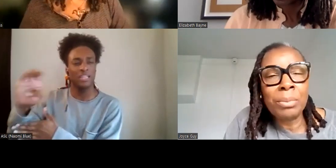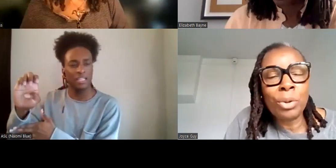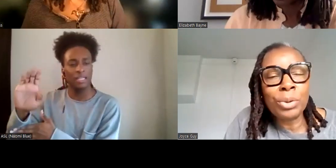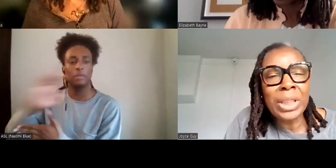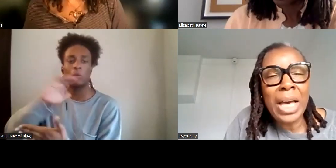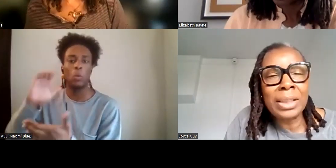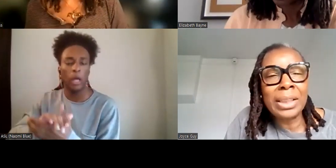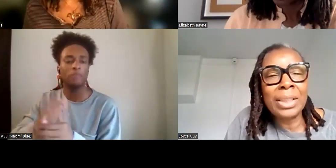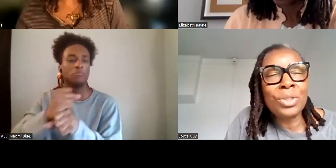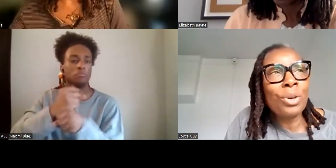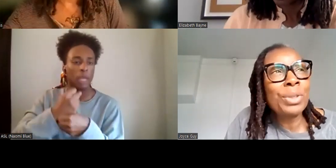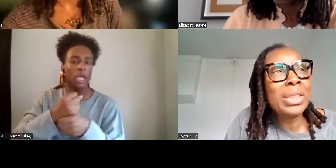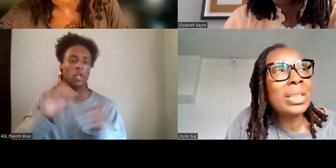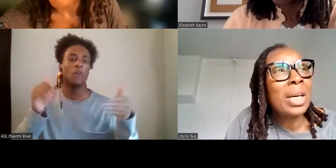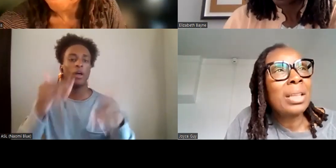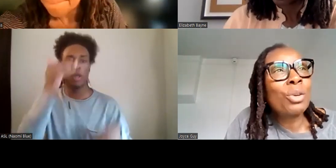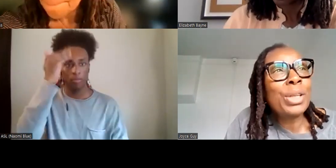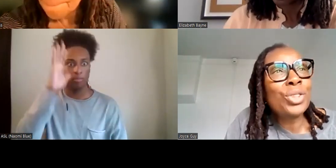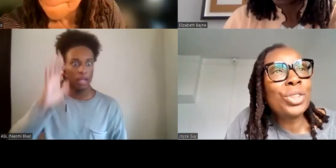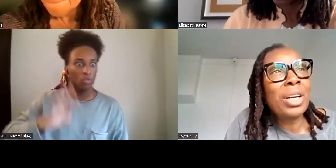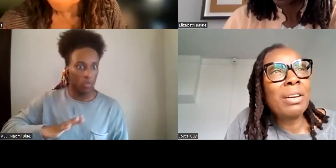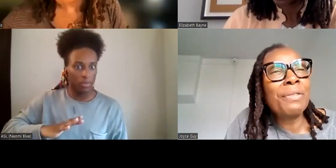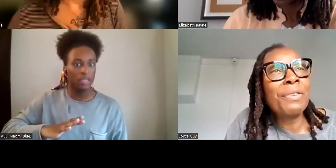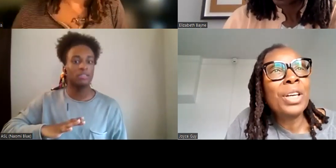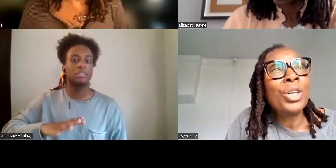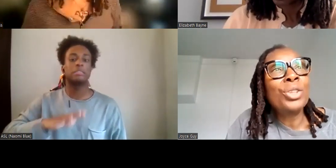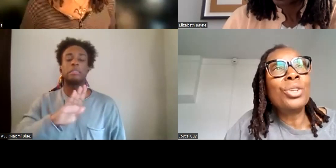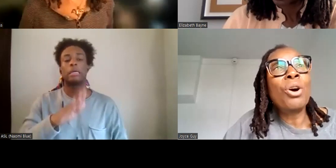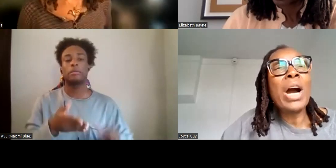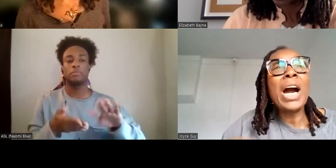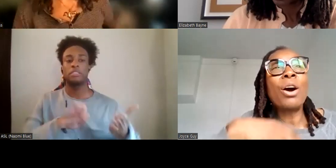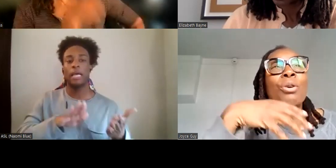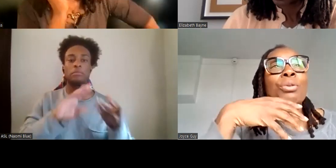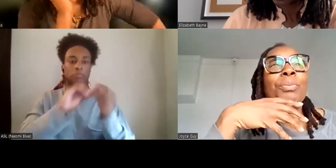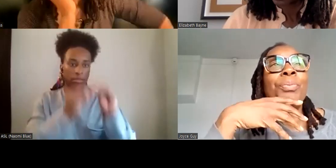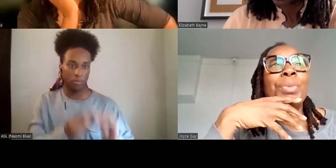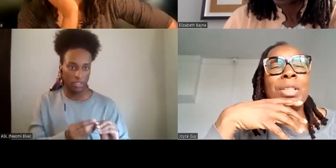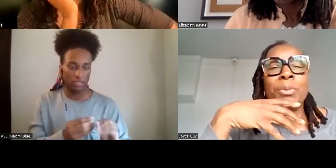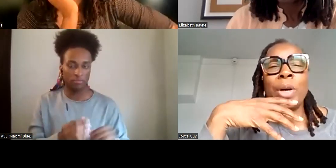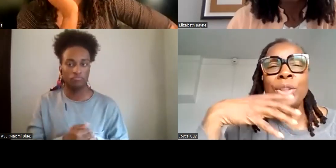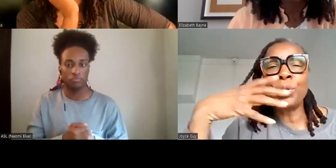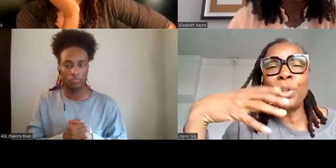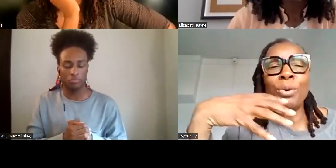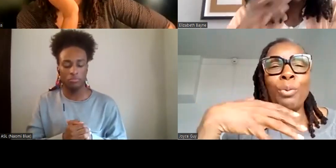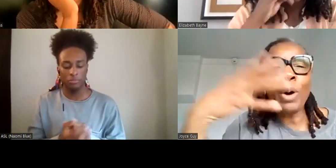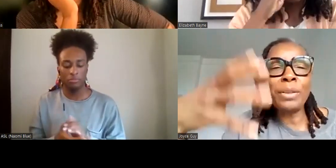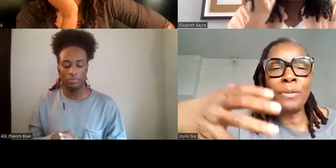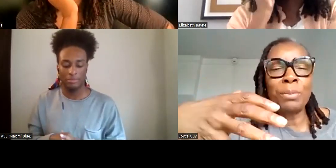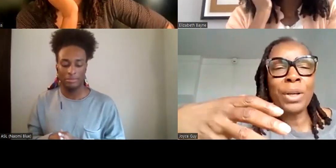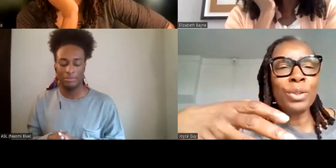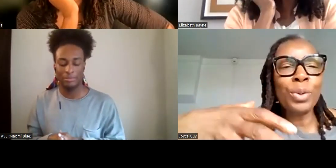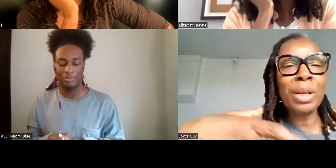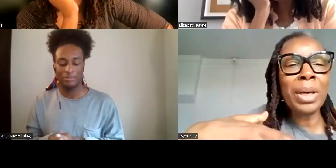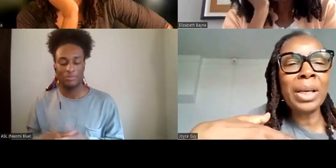Black women and mortality. And so it's the question of, how, because I'm quite sure,